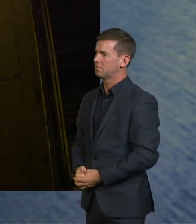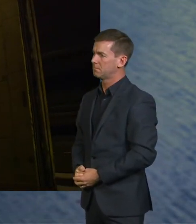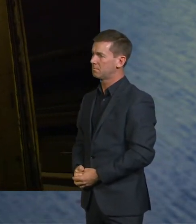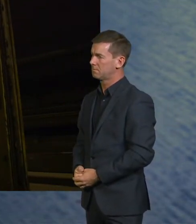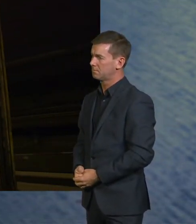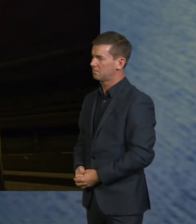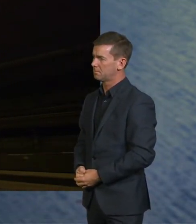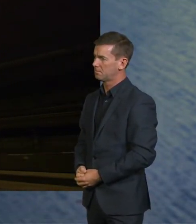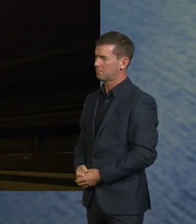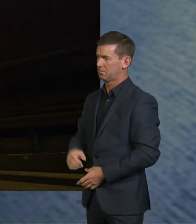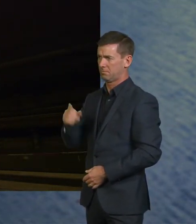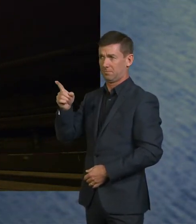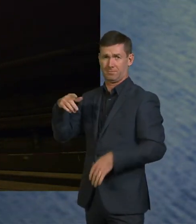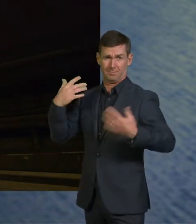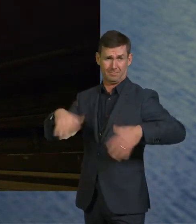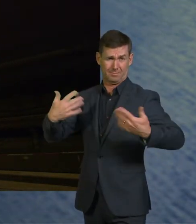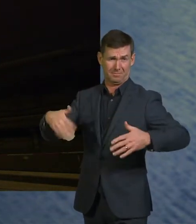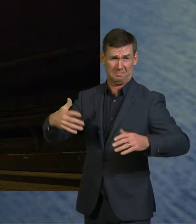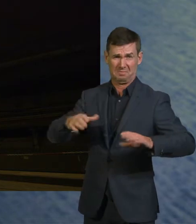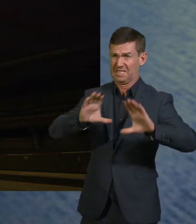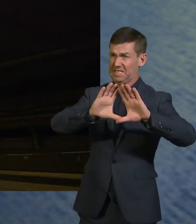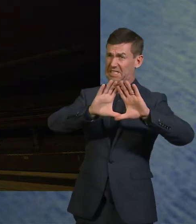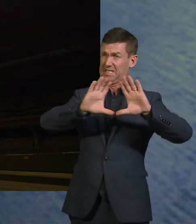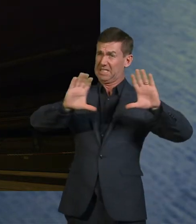The two doors weigh 94 tons each.